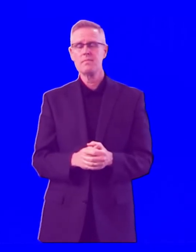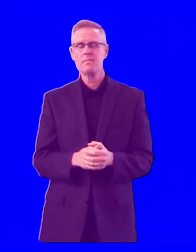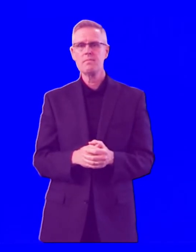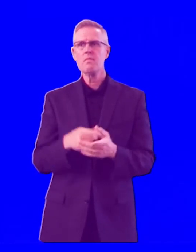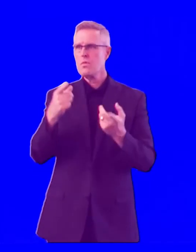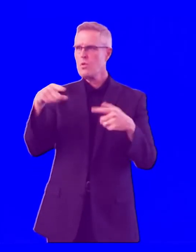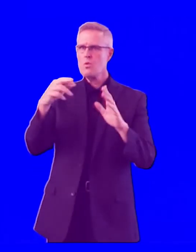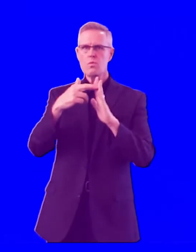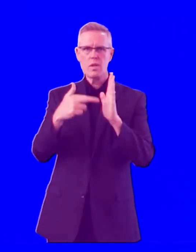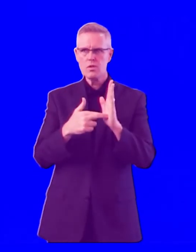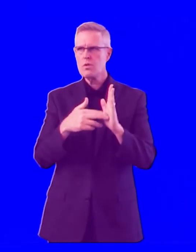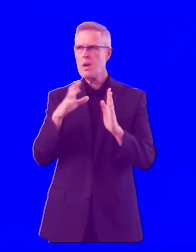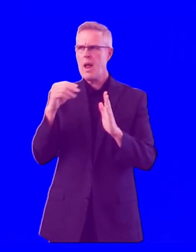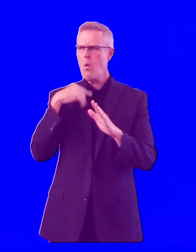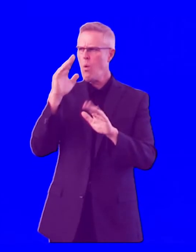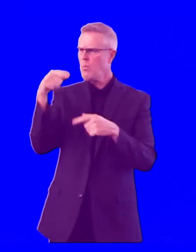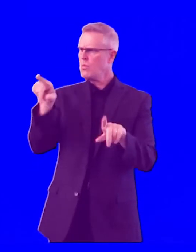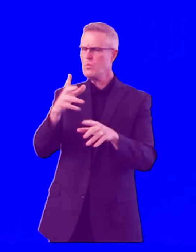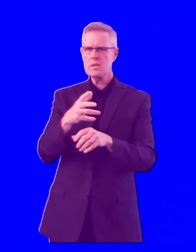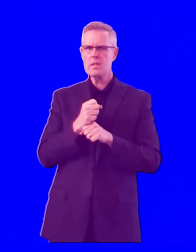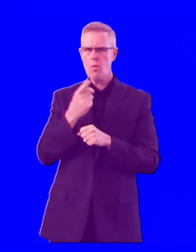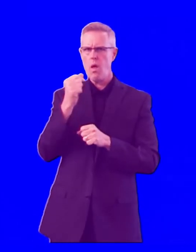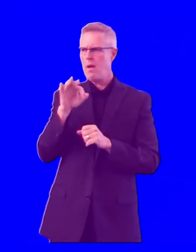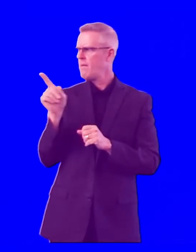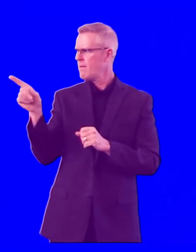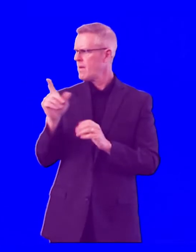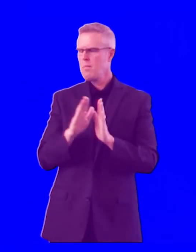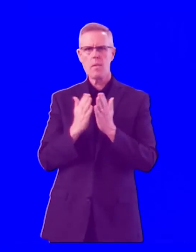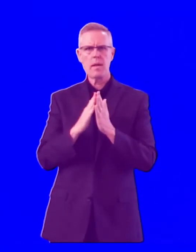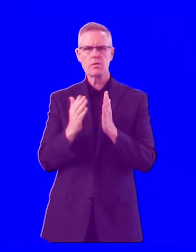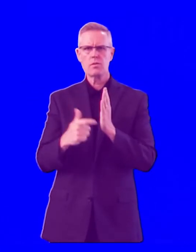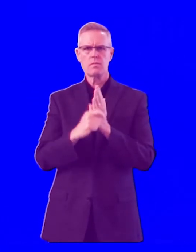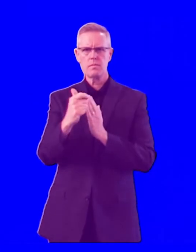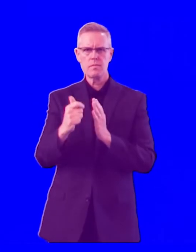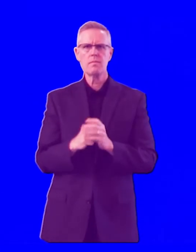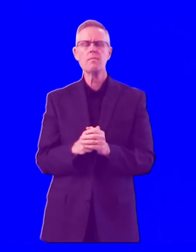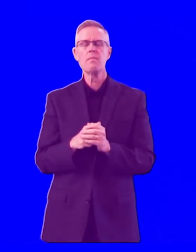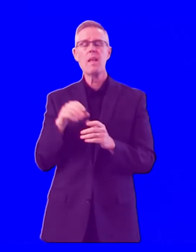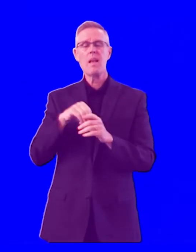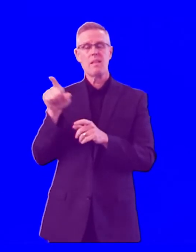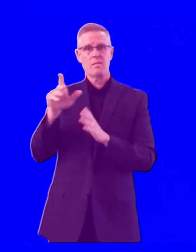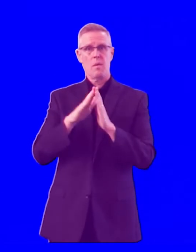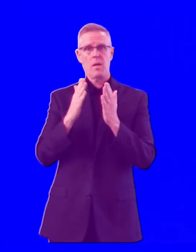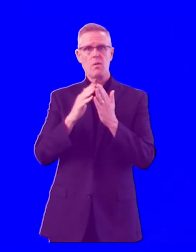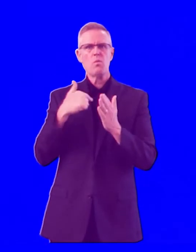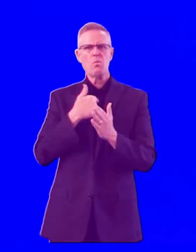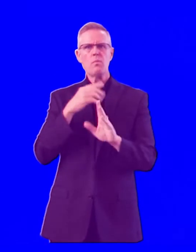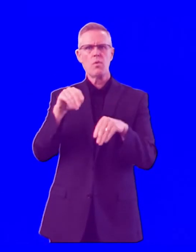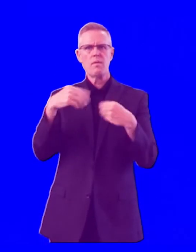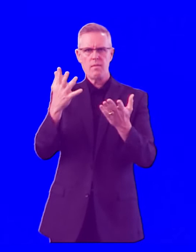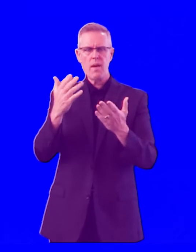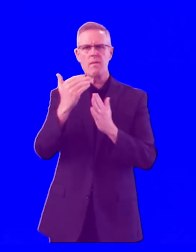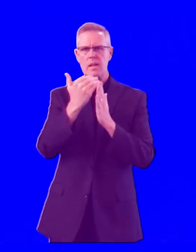All of you registered and hopefully received one of these publications. And in this publication, we provided